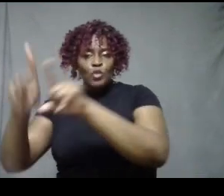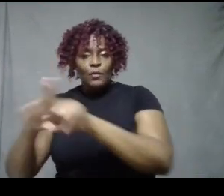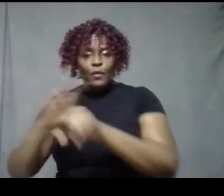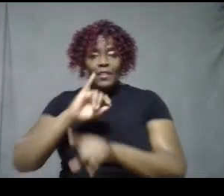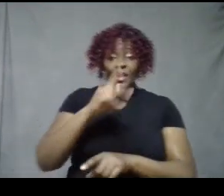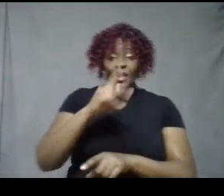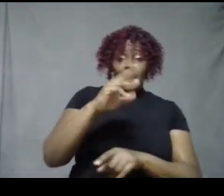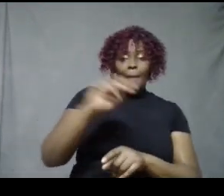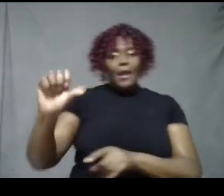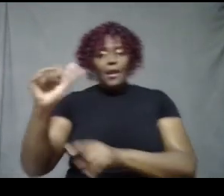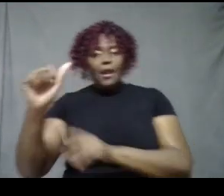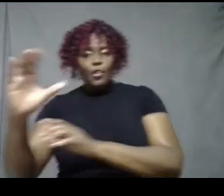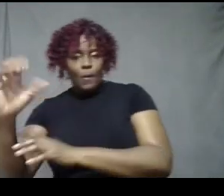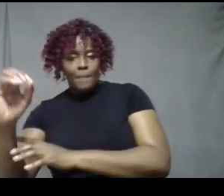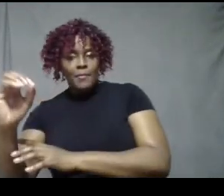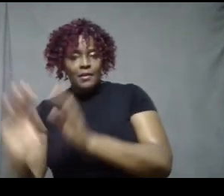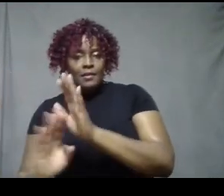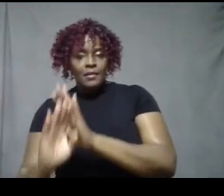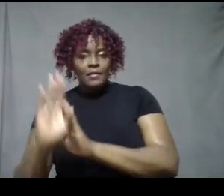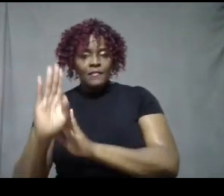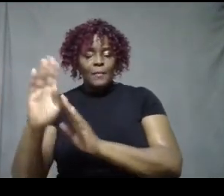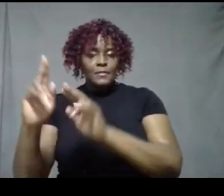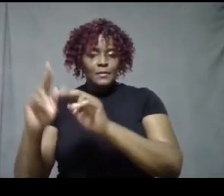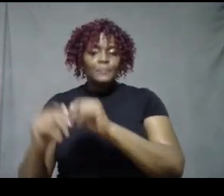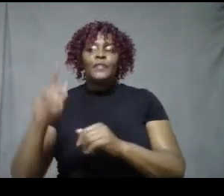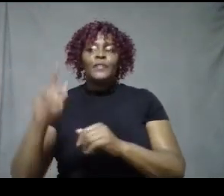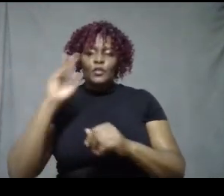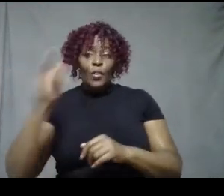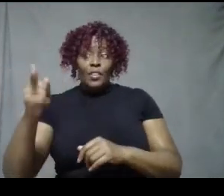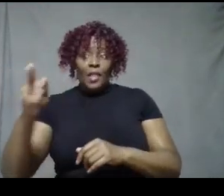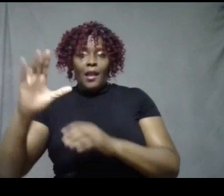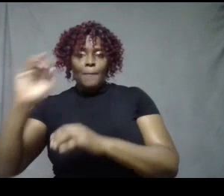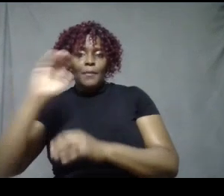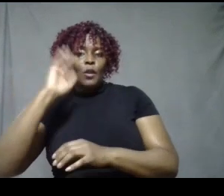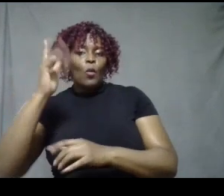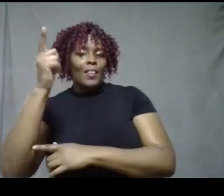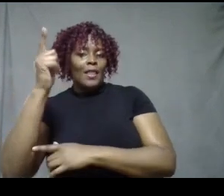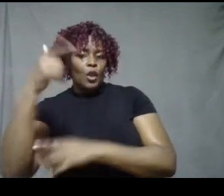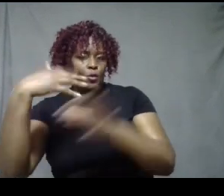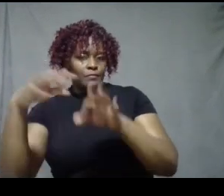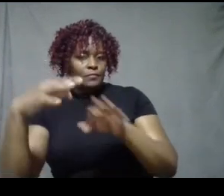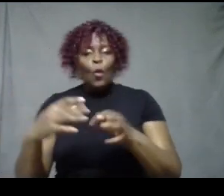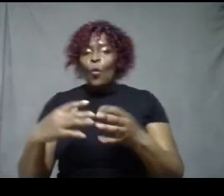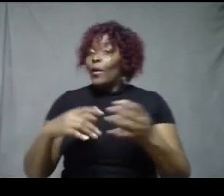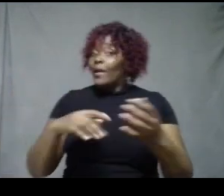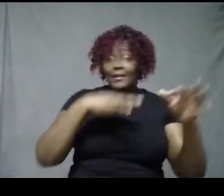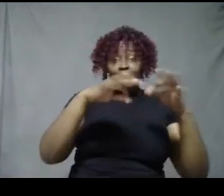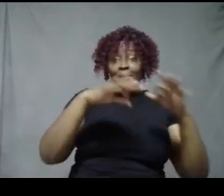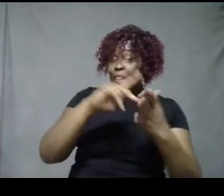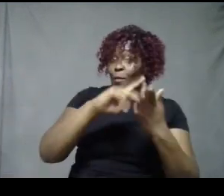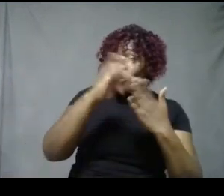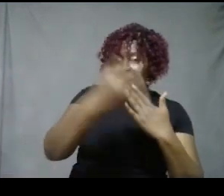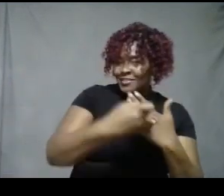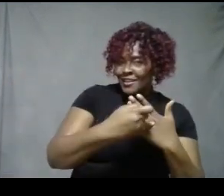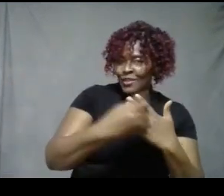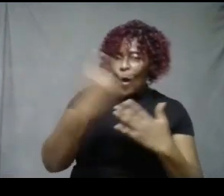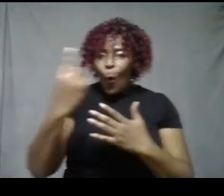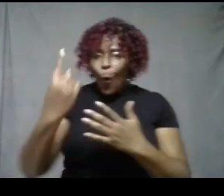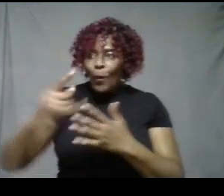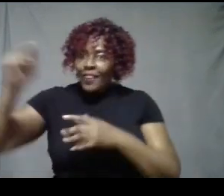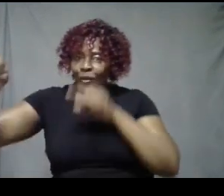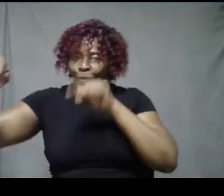and you're going to hear a little bit from that developer later on, but we're not talking about the project, we're just talking about what the settlement agreement